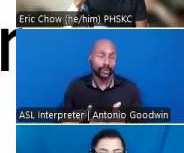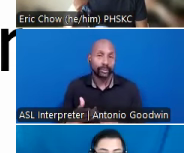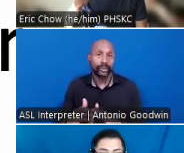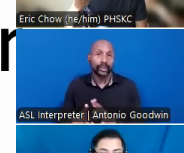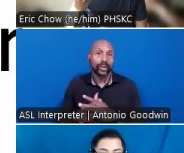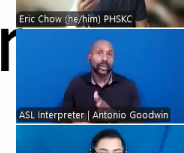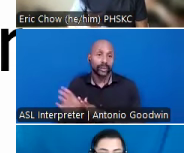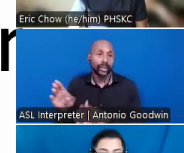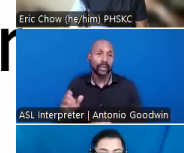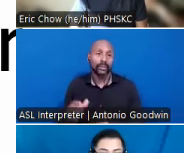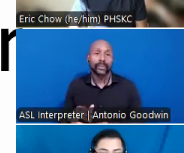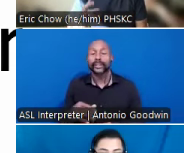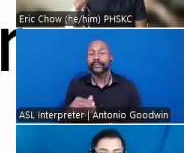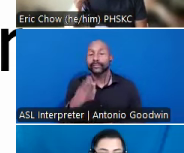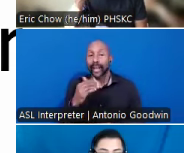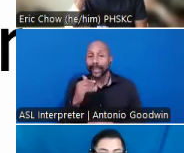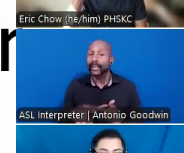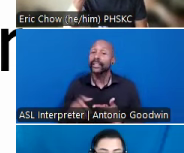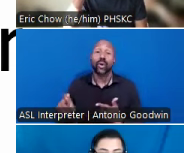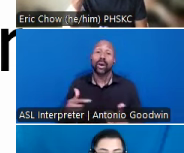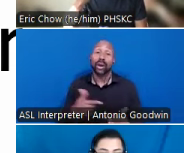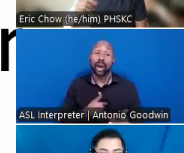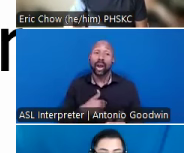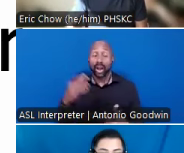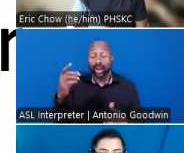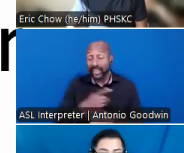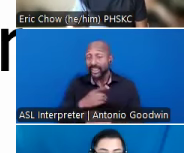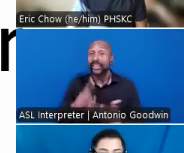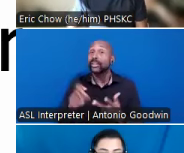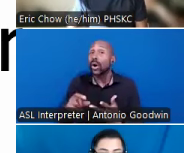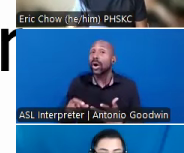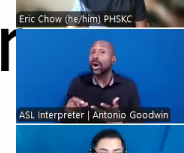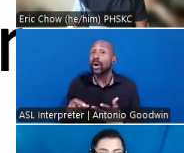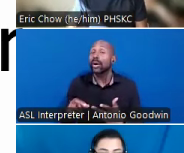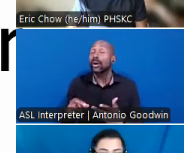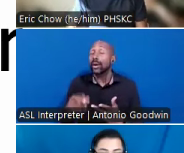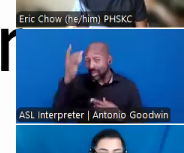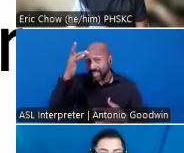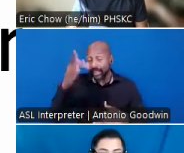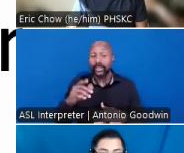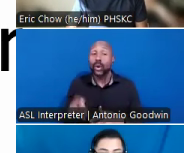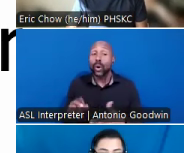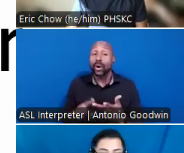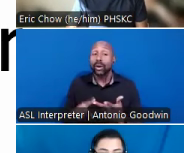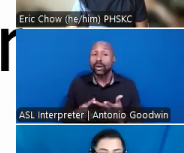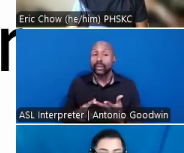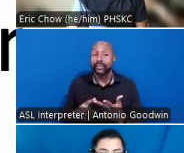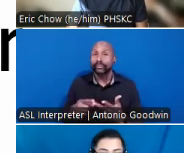or processing information, such as doing simple math in their head.